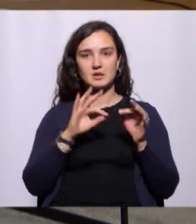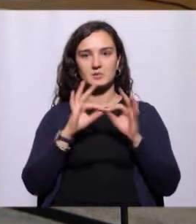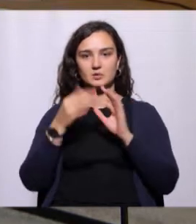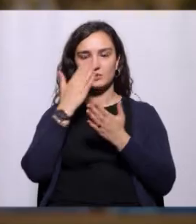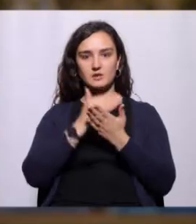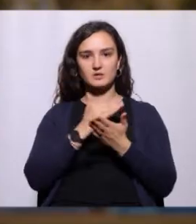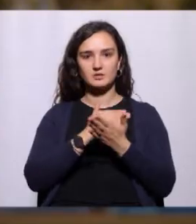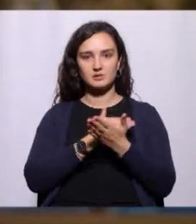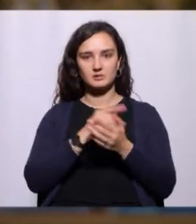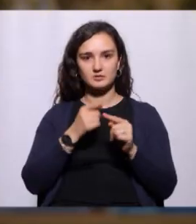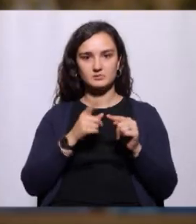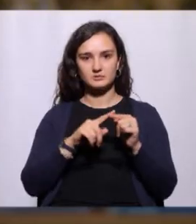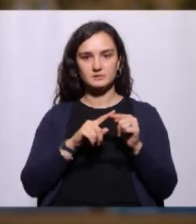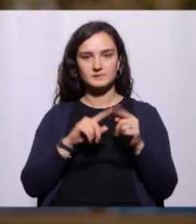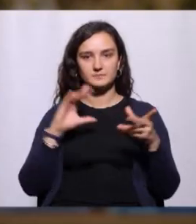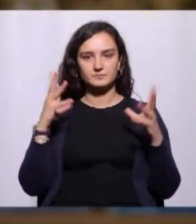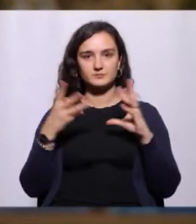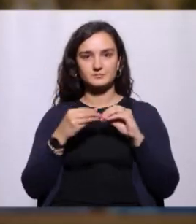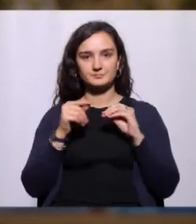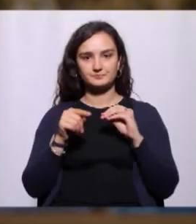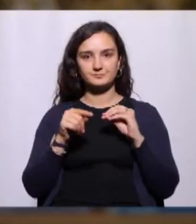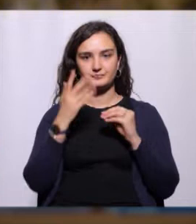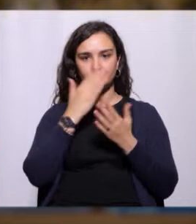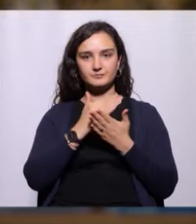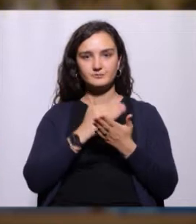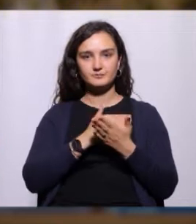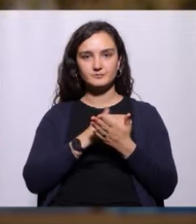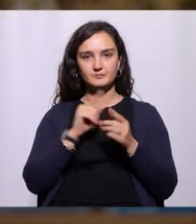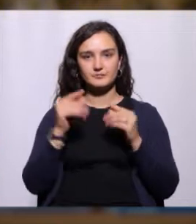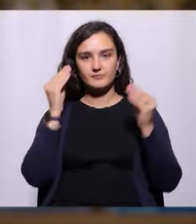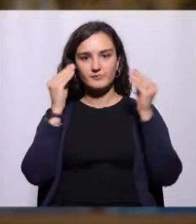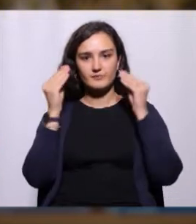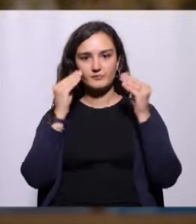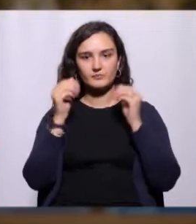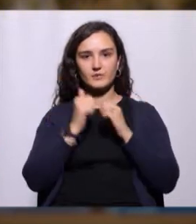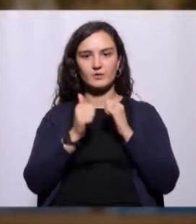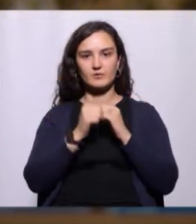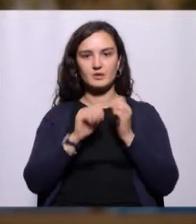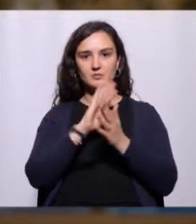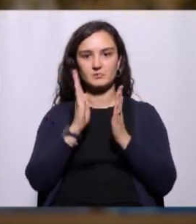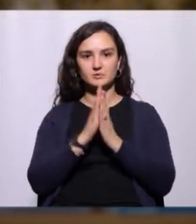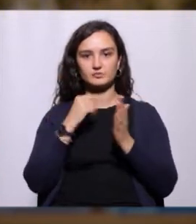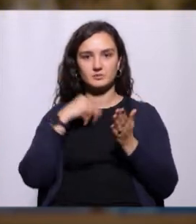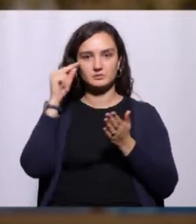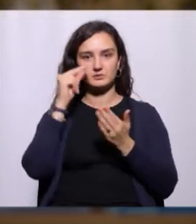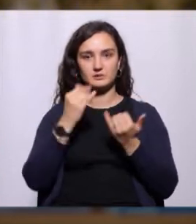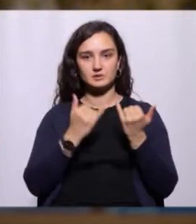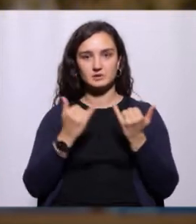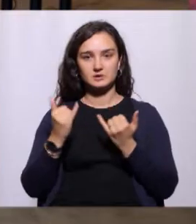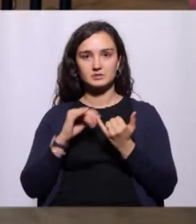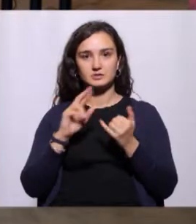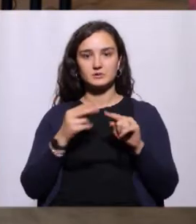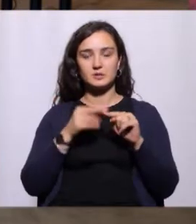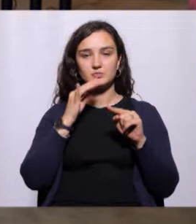lesson, followed by a summary of the entire lesson and discuss everything we learned today. And